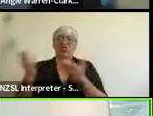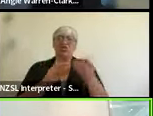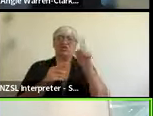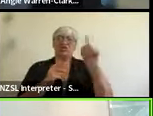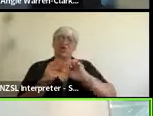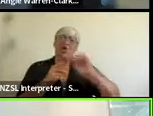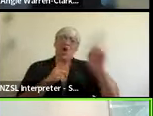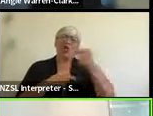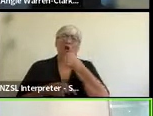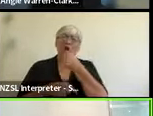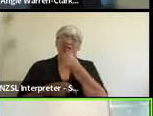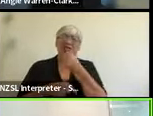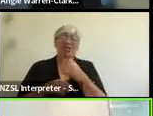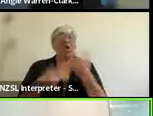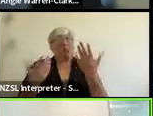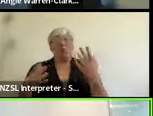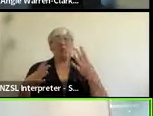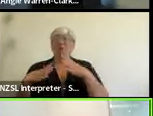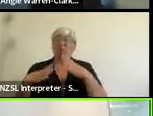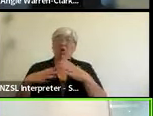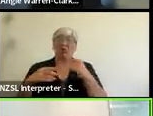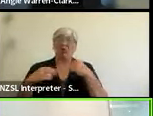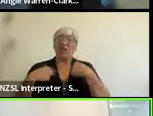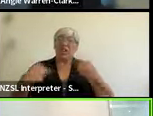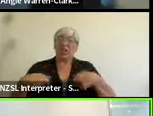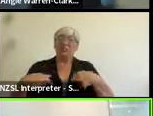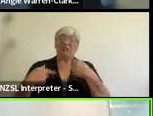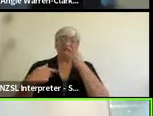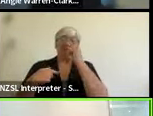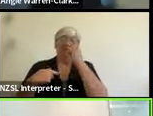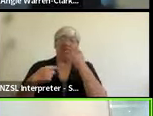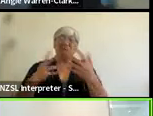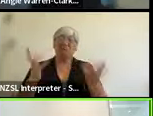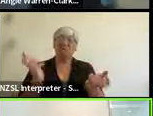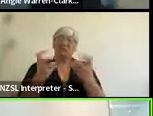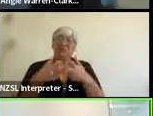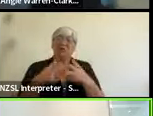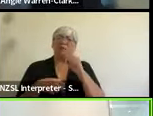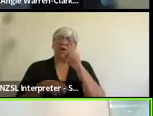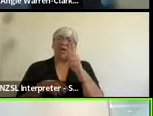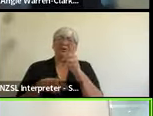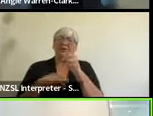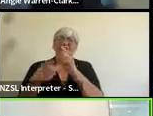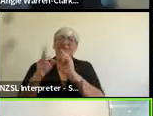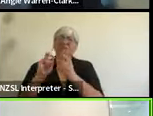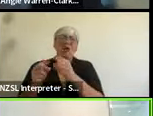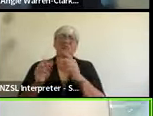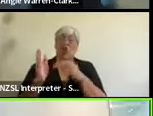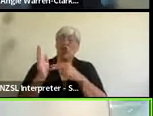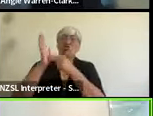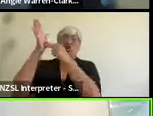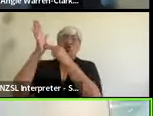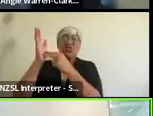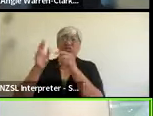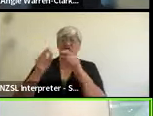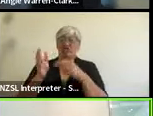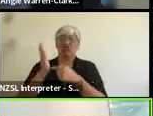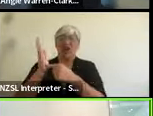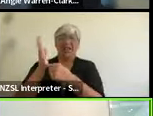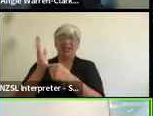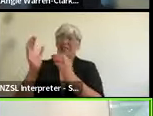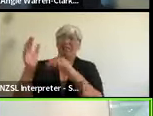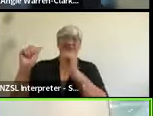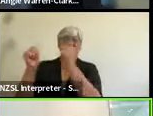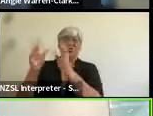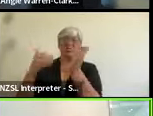That's fine because I was able to adapt to that. But I had another incident where there were no northbound trains and I had to go back to Auckland Airport and stay in